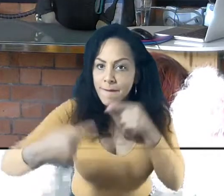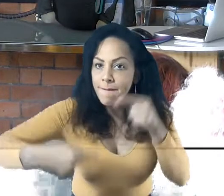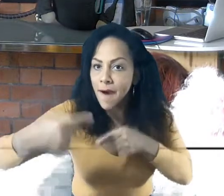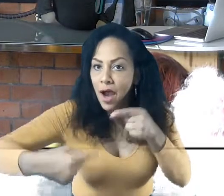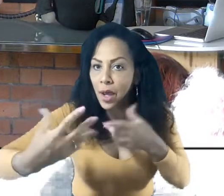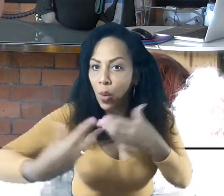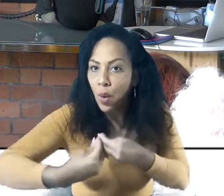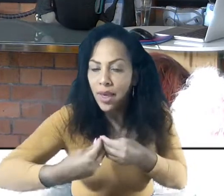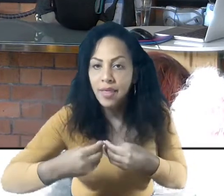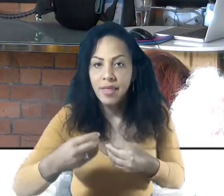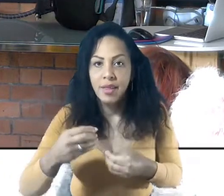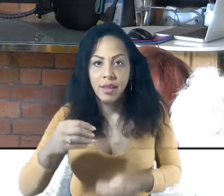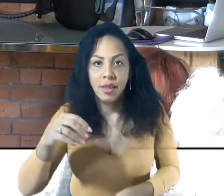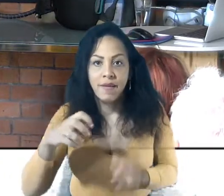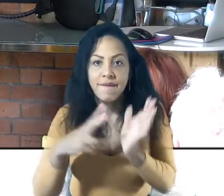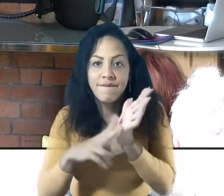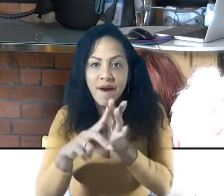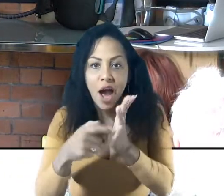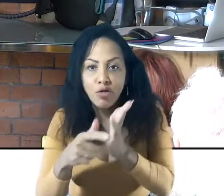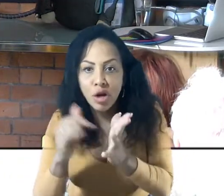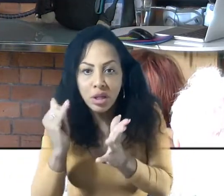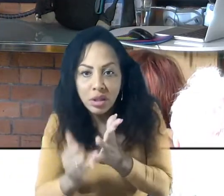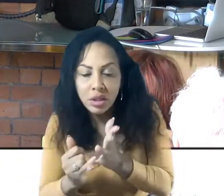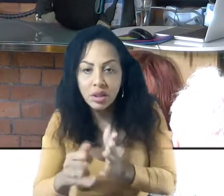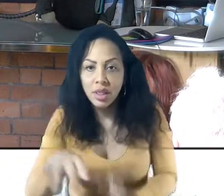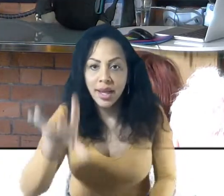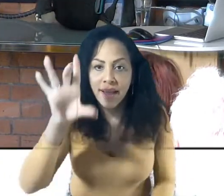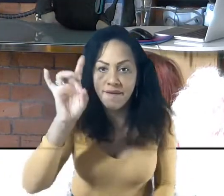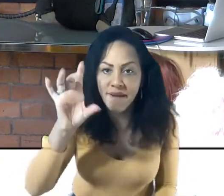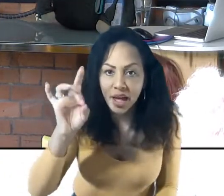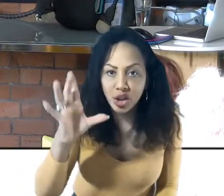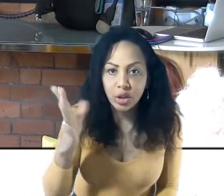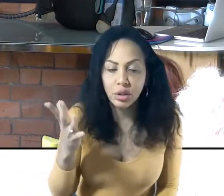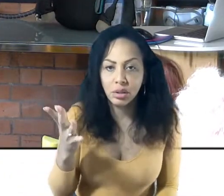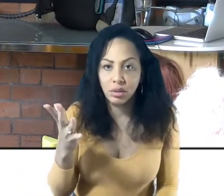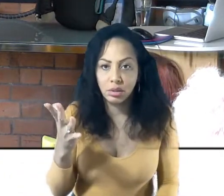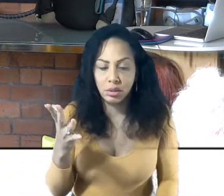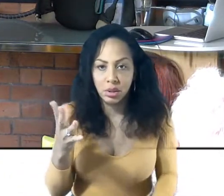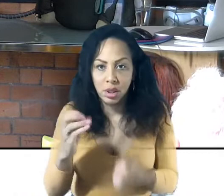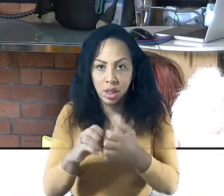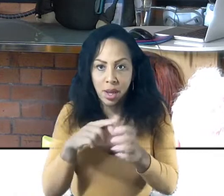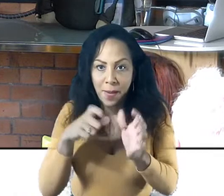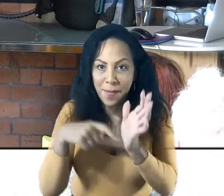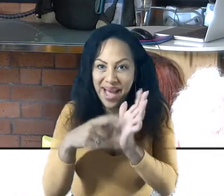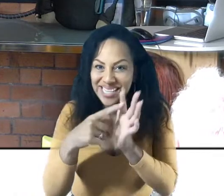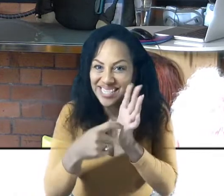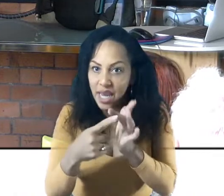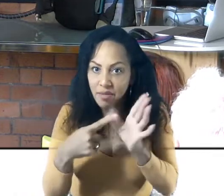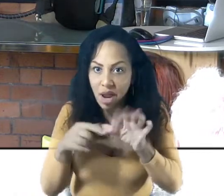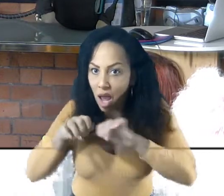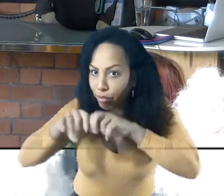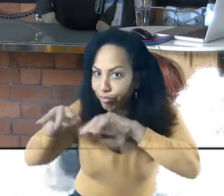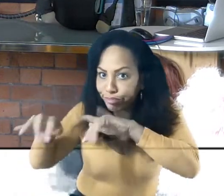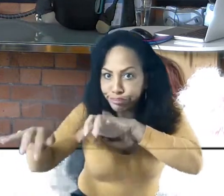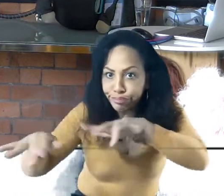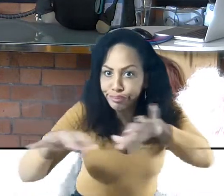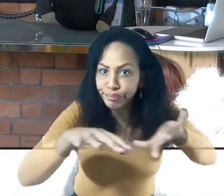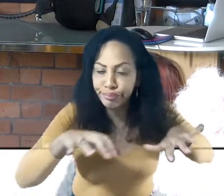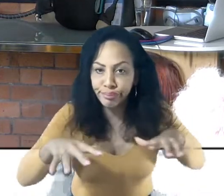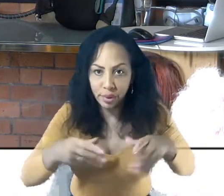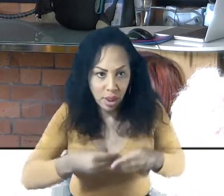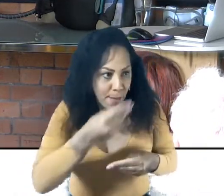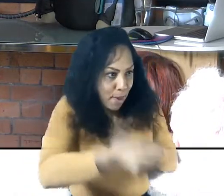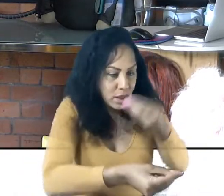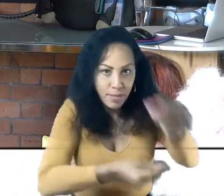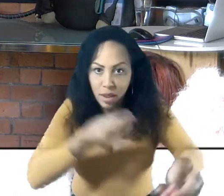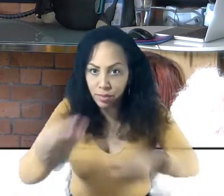biological uses or whatever, you know, dealing with the same bacteria in the toilet that we go to. You know, we're having constant